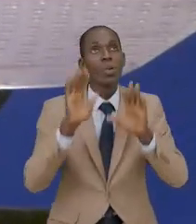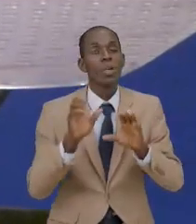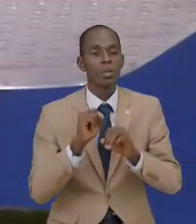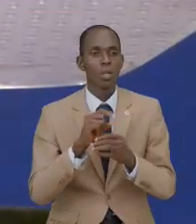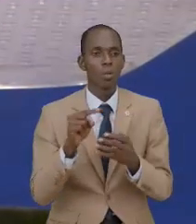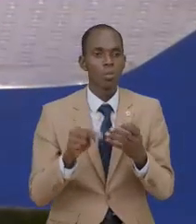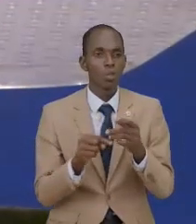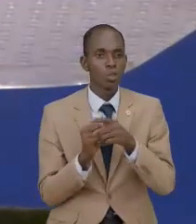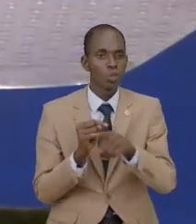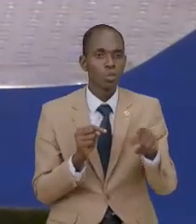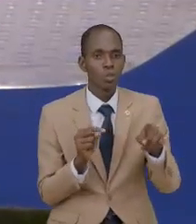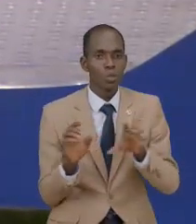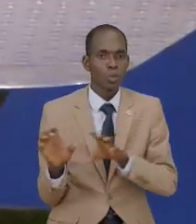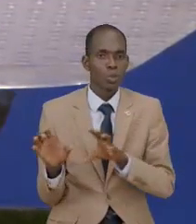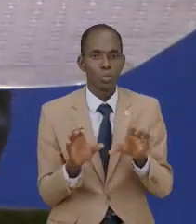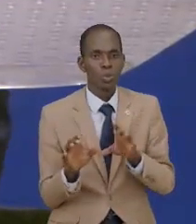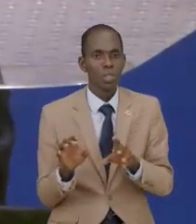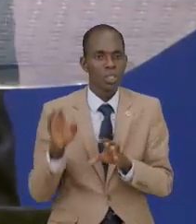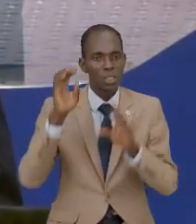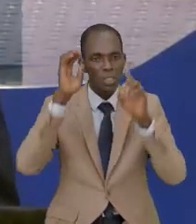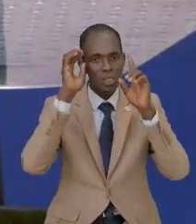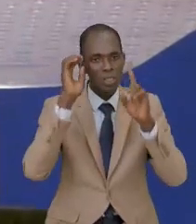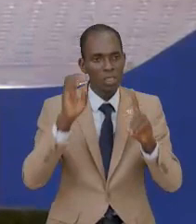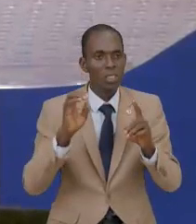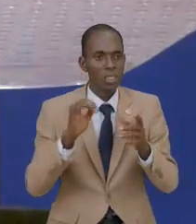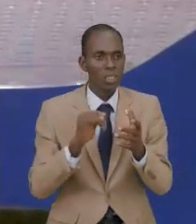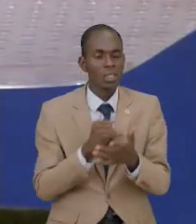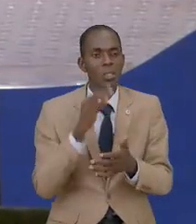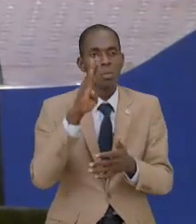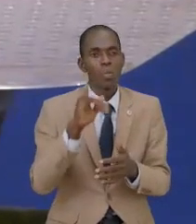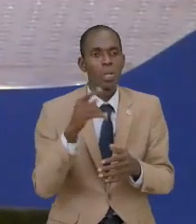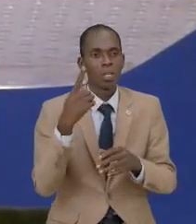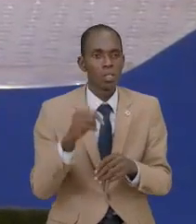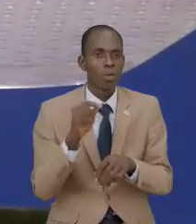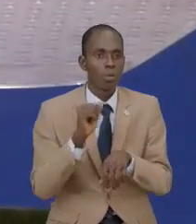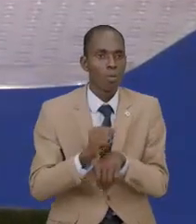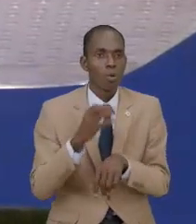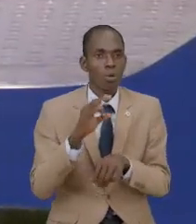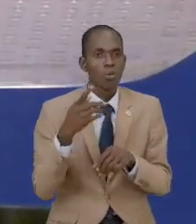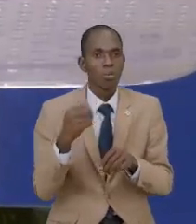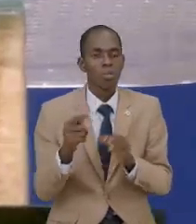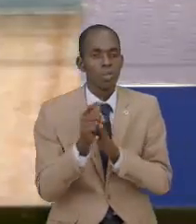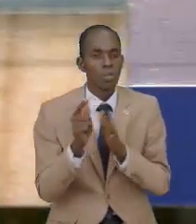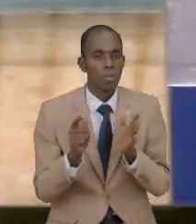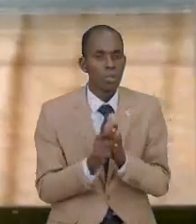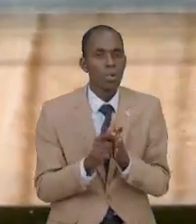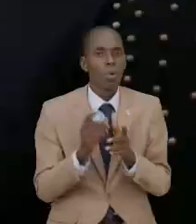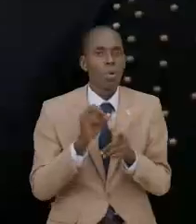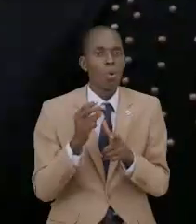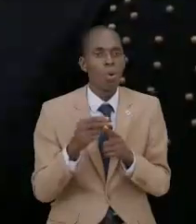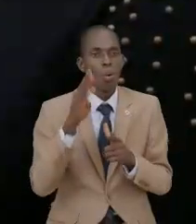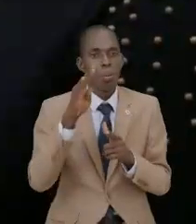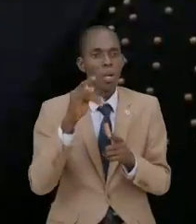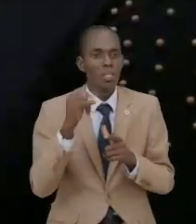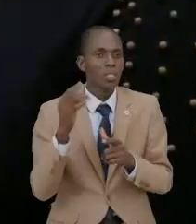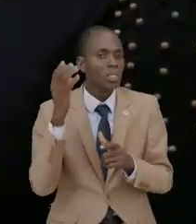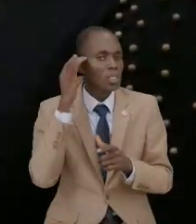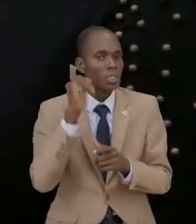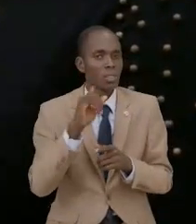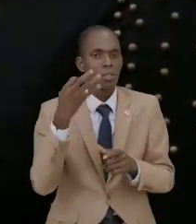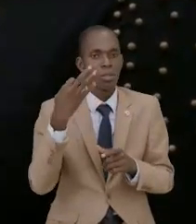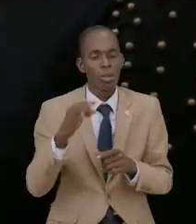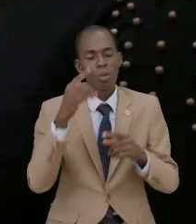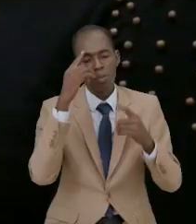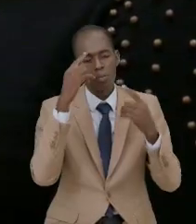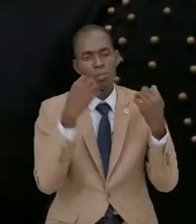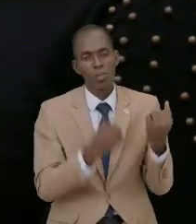he it by the works of the law or by the hearing of faith? Paul the Apostle